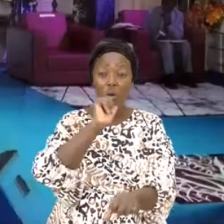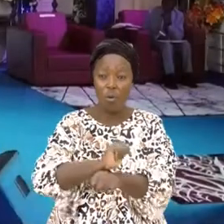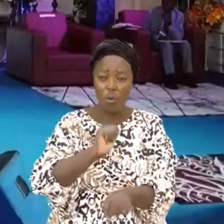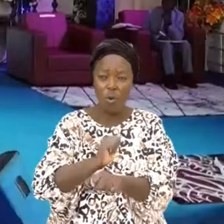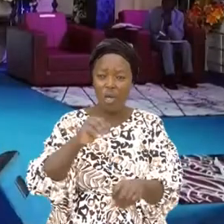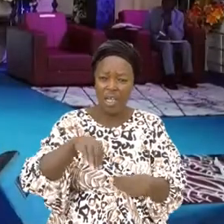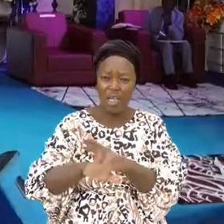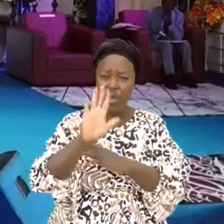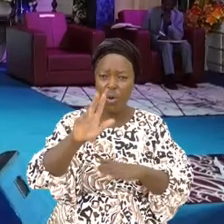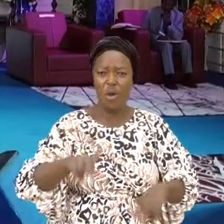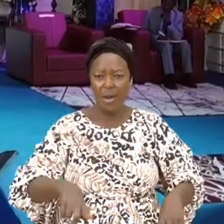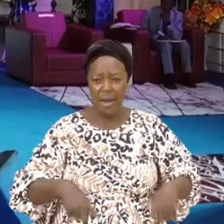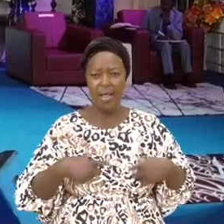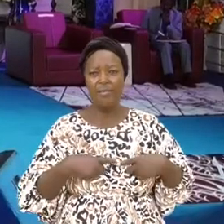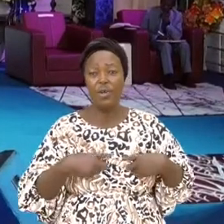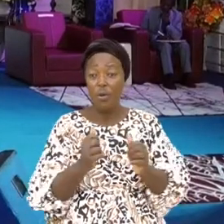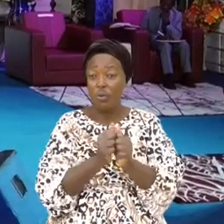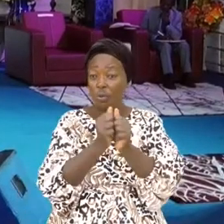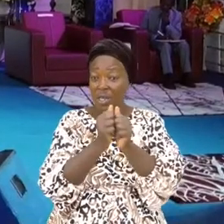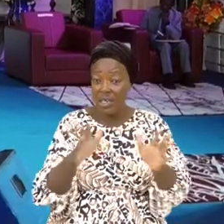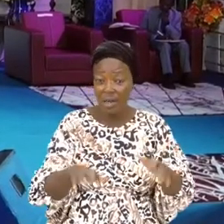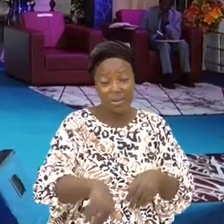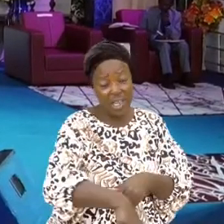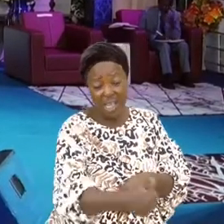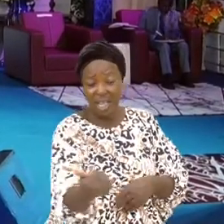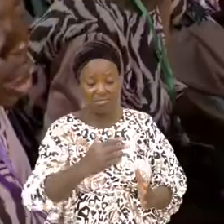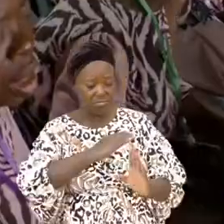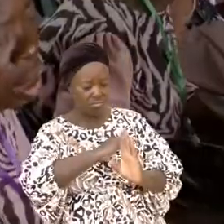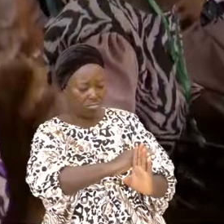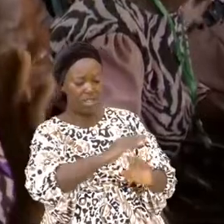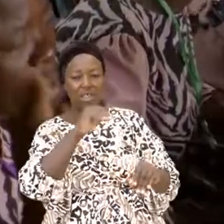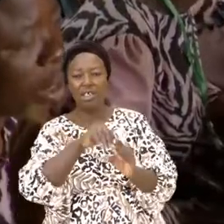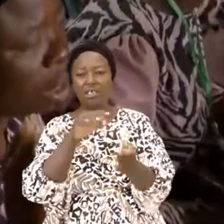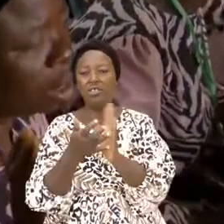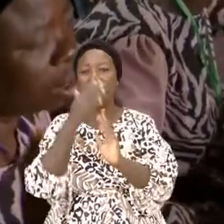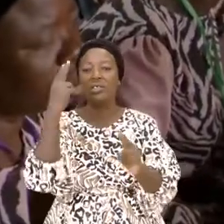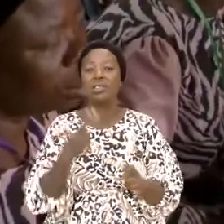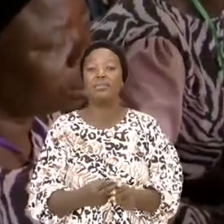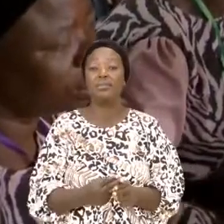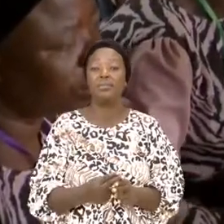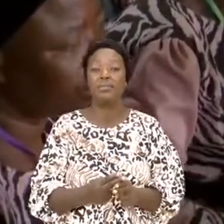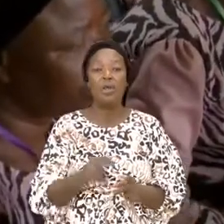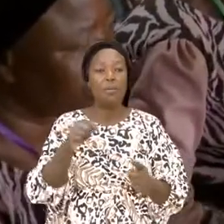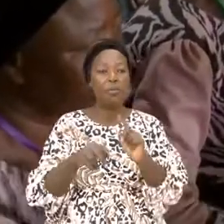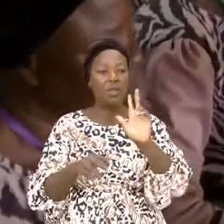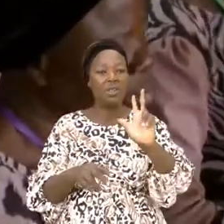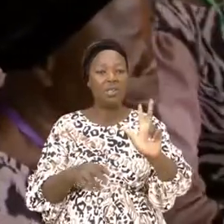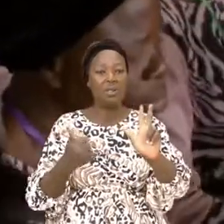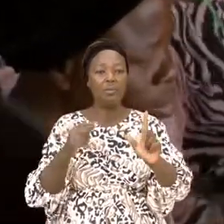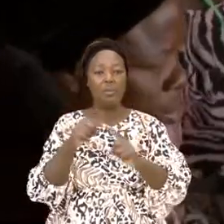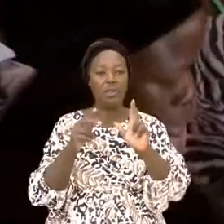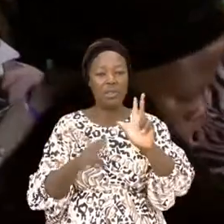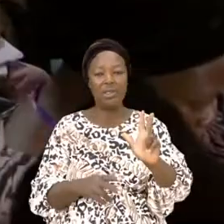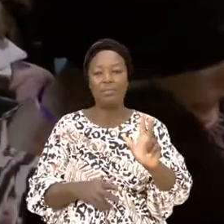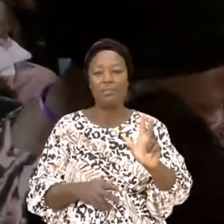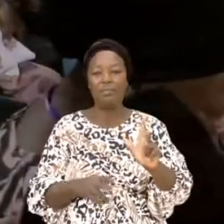in your life without any restriction in Jesus' name. I come to point number three now.